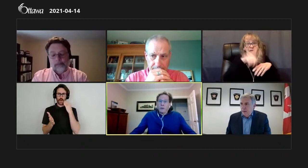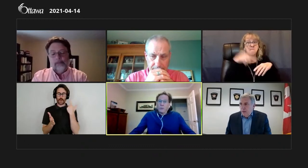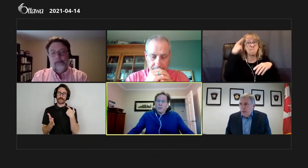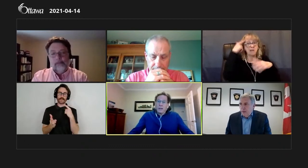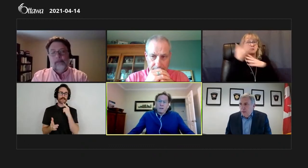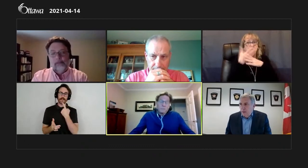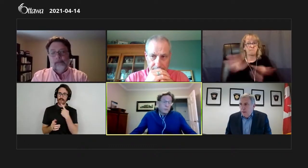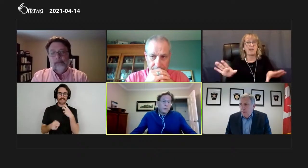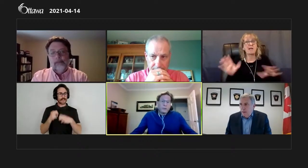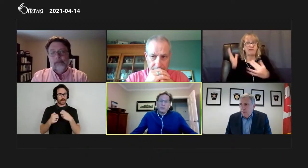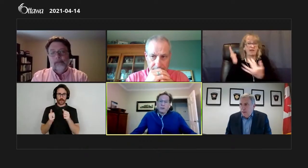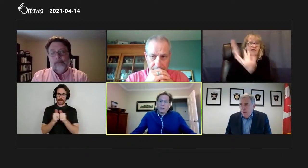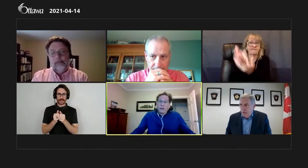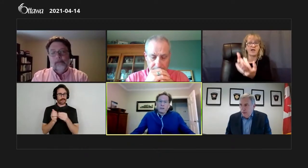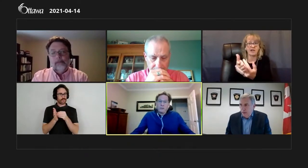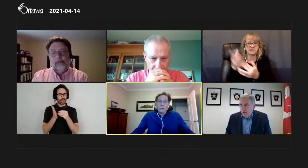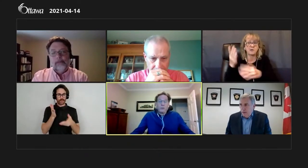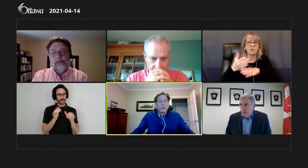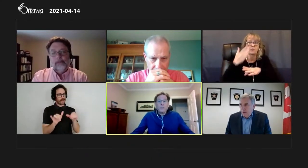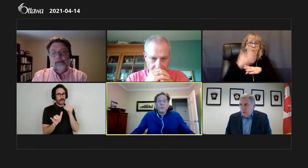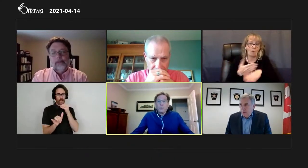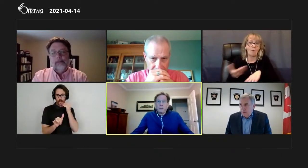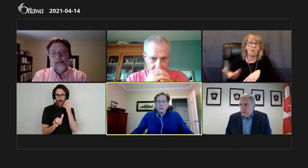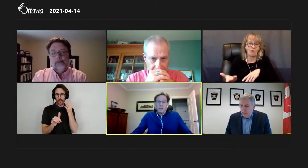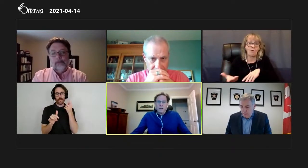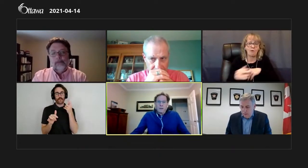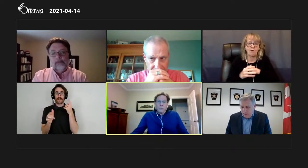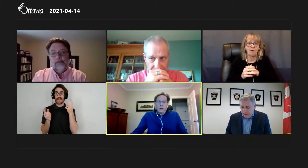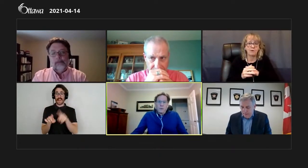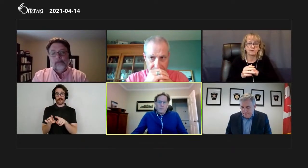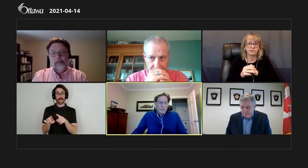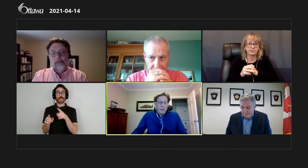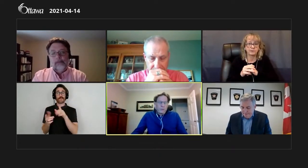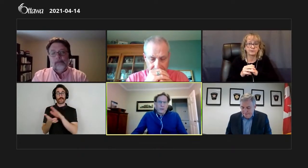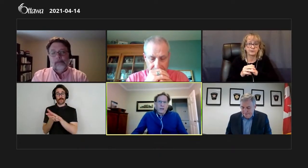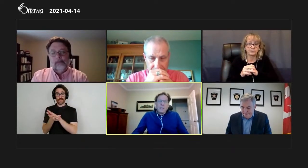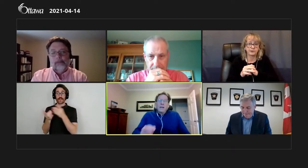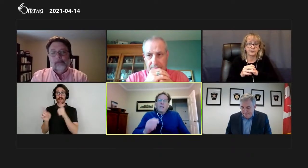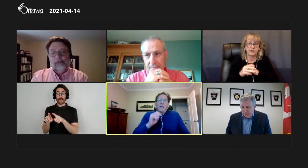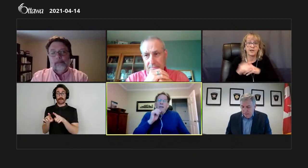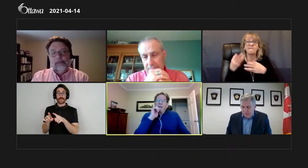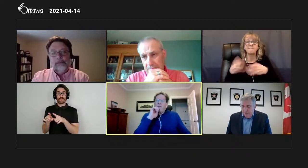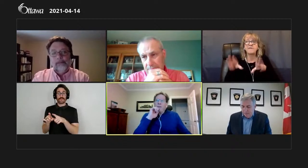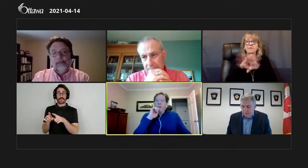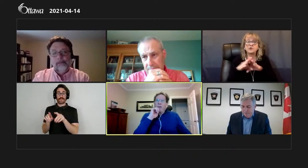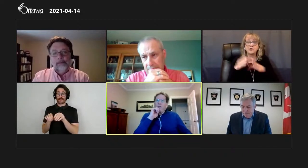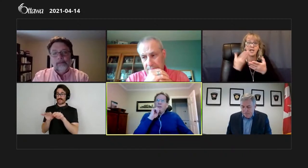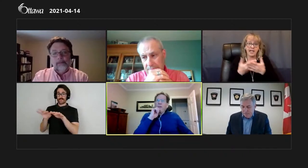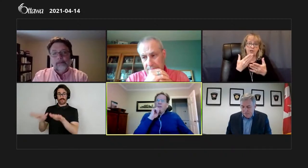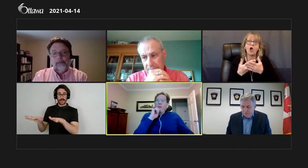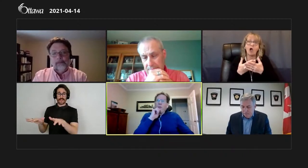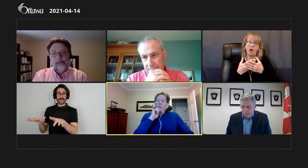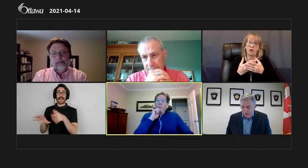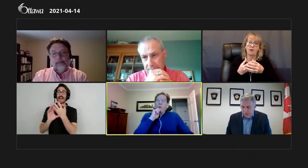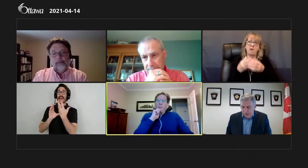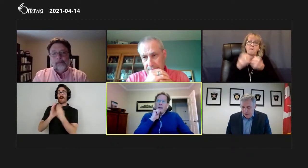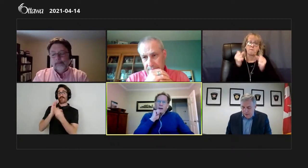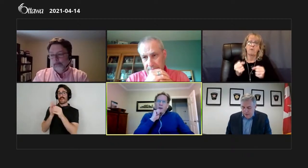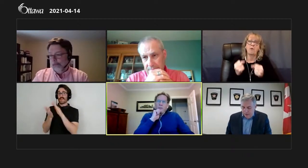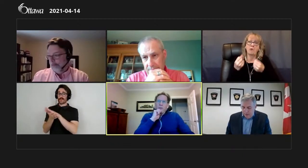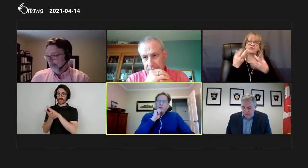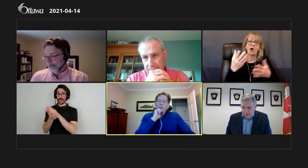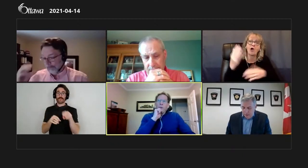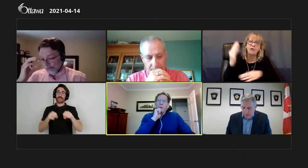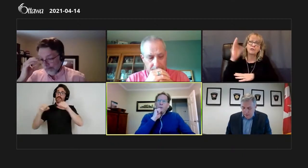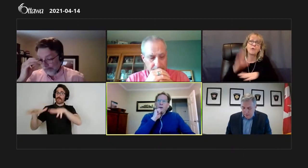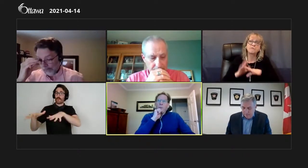they're closed and schools actually act to curb spread. So thanks for that. in the service to prepare